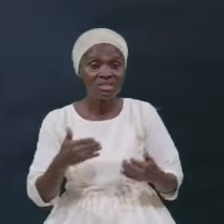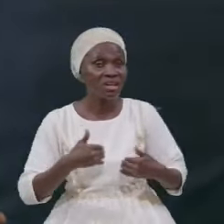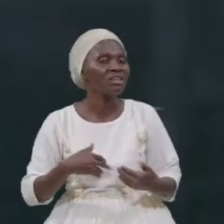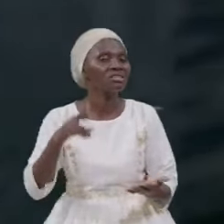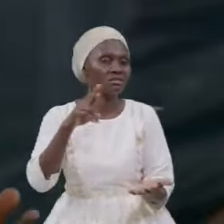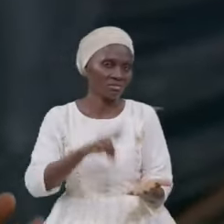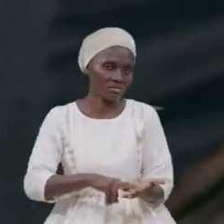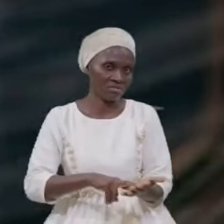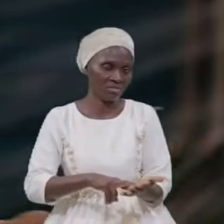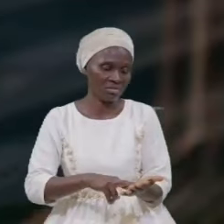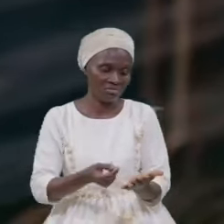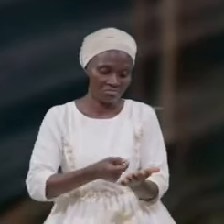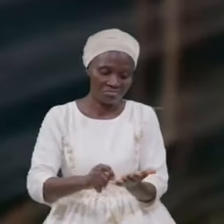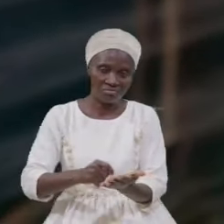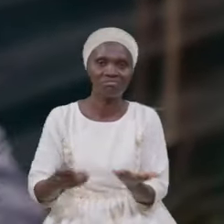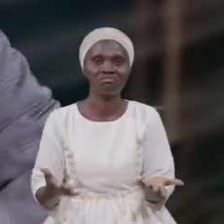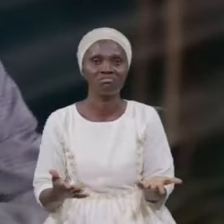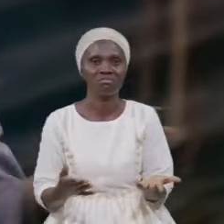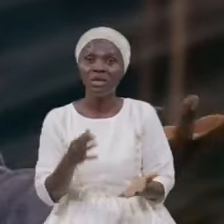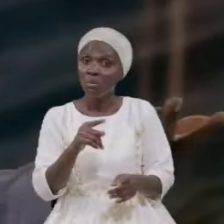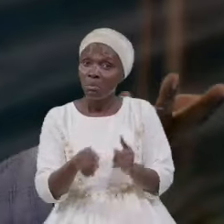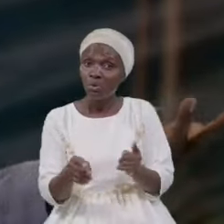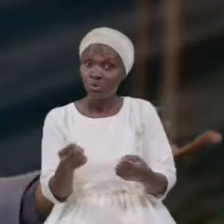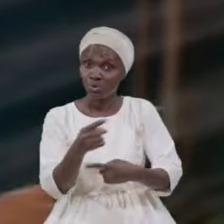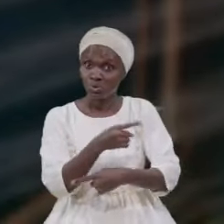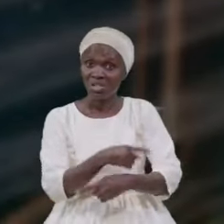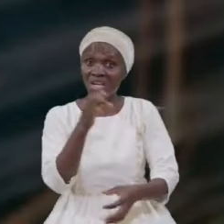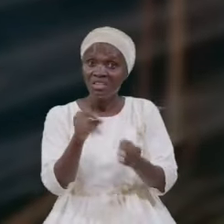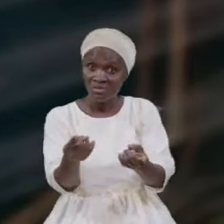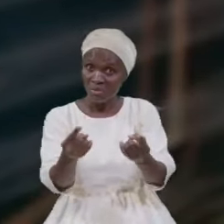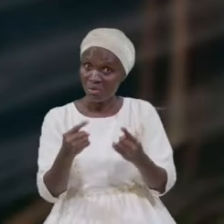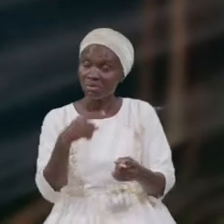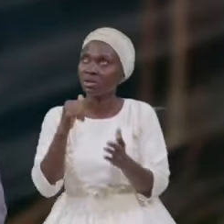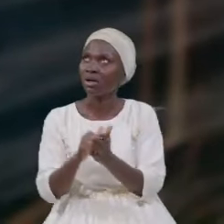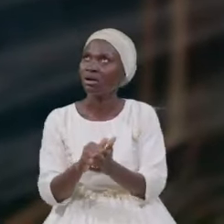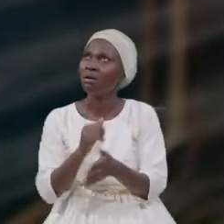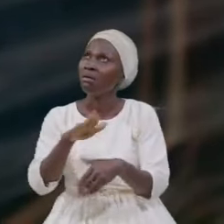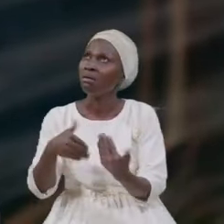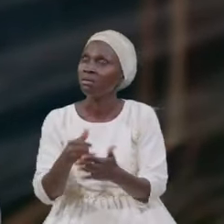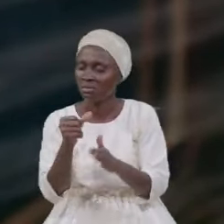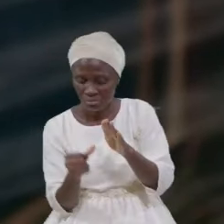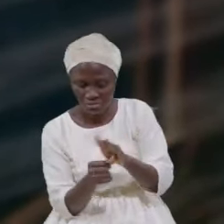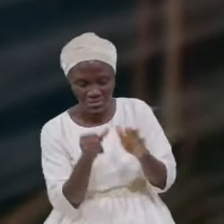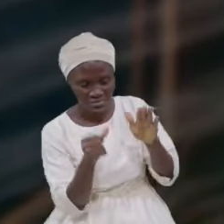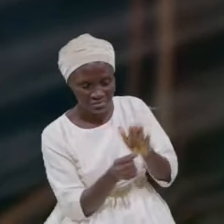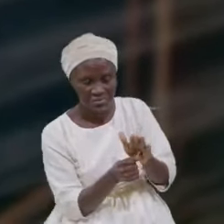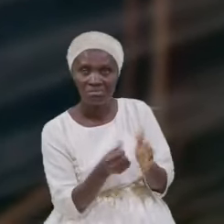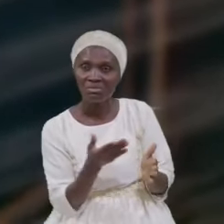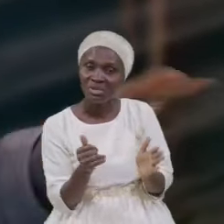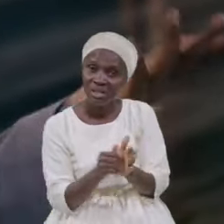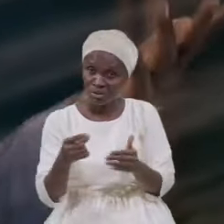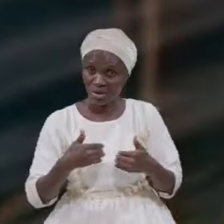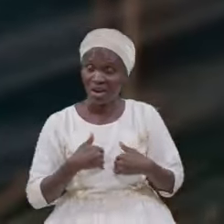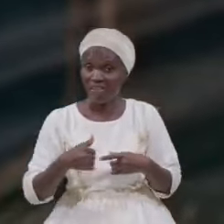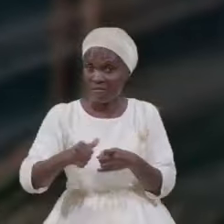the secret things and all the public things and all the things you've done with a bad intention,